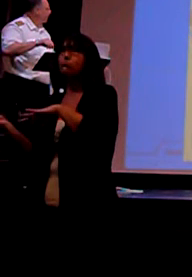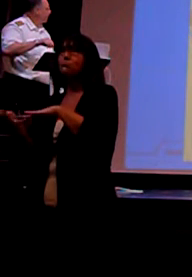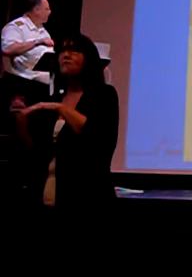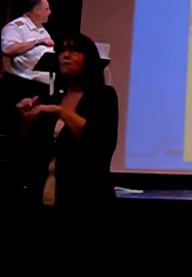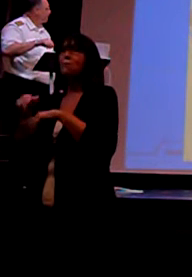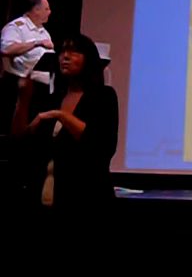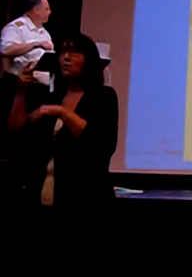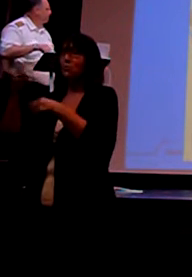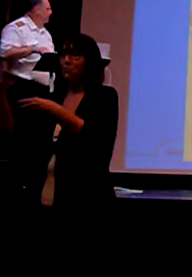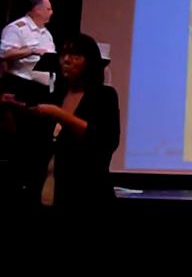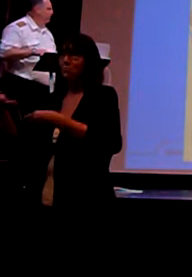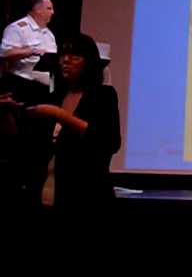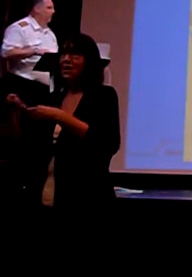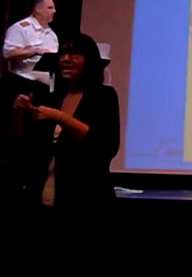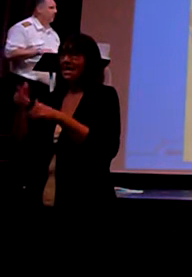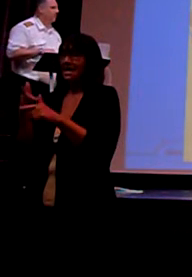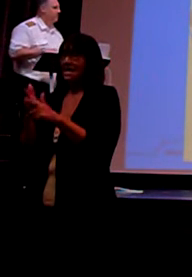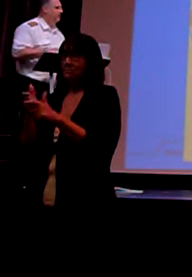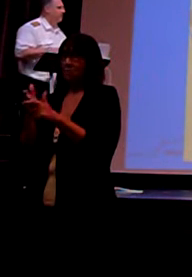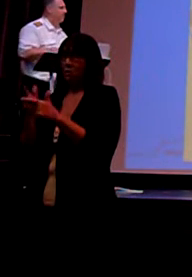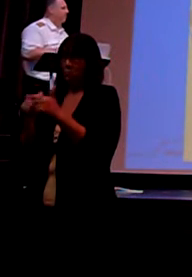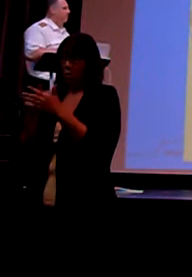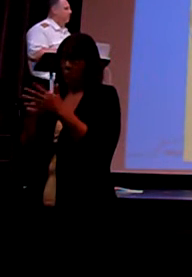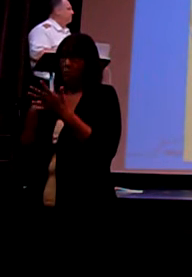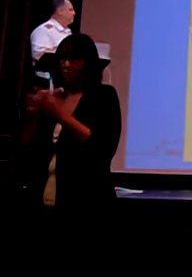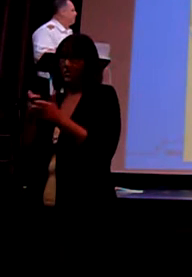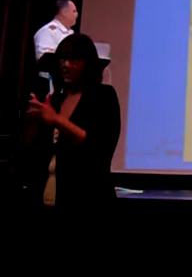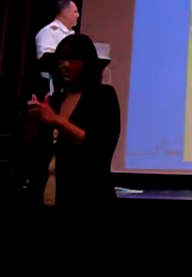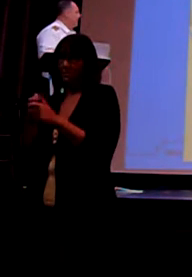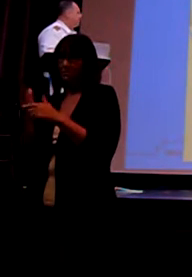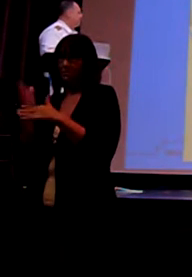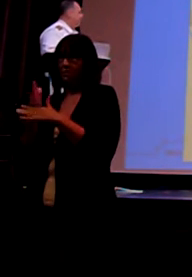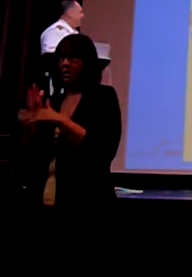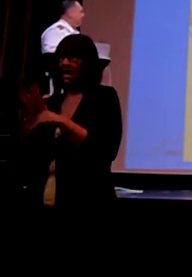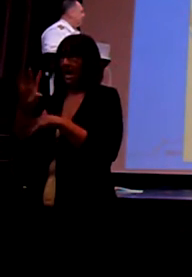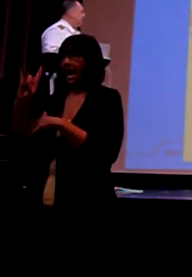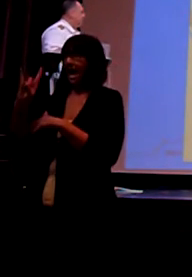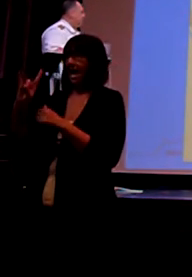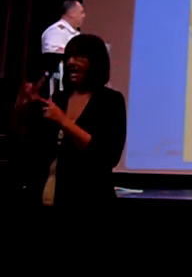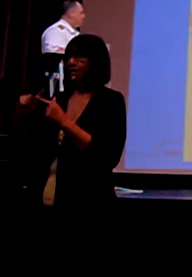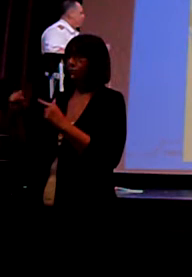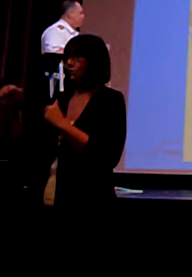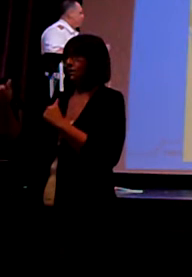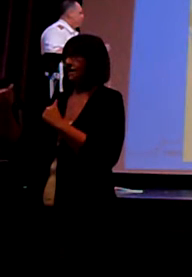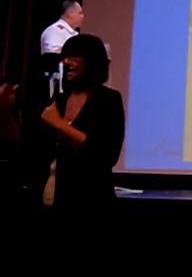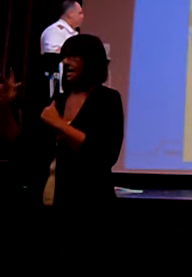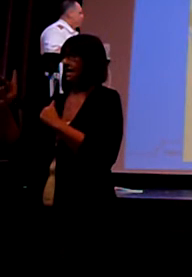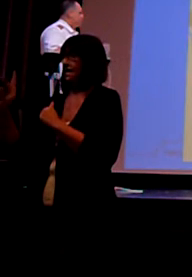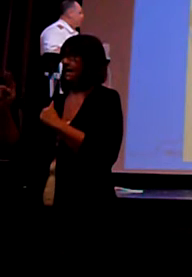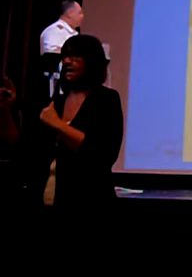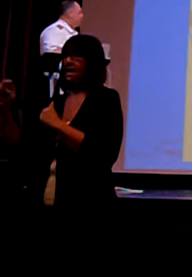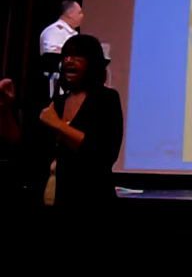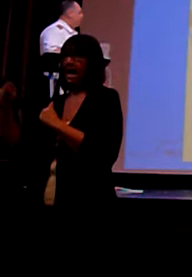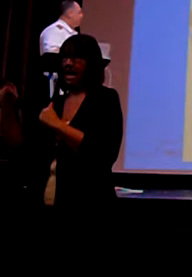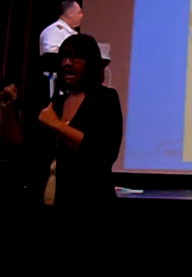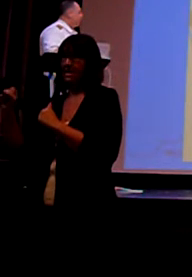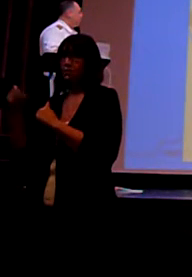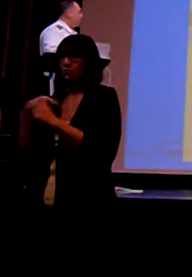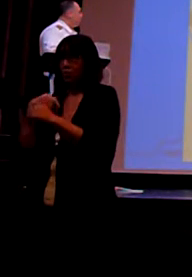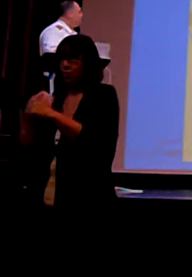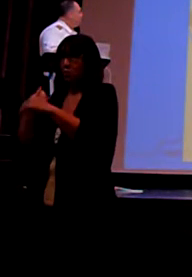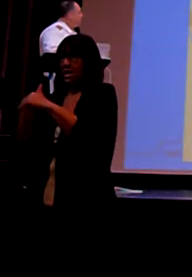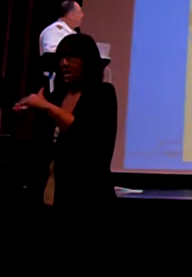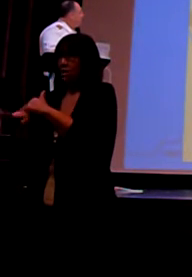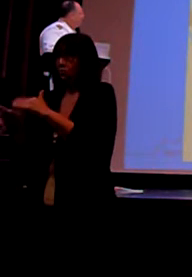coming in here. So the speed what we wanted to have was between 8 and 10 knots as we